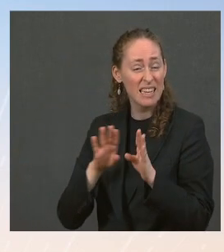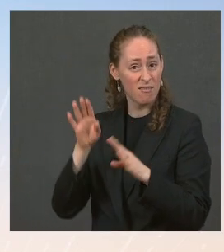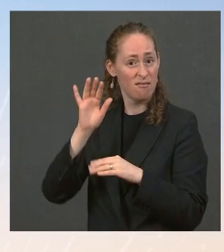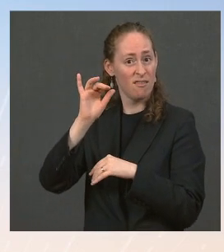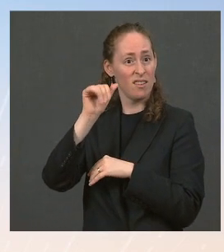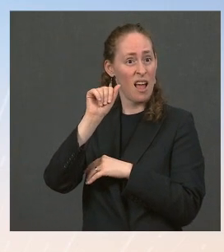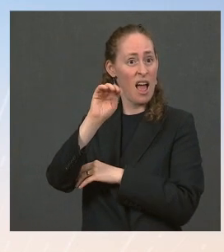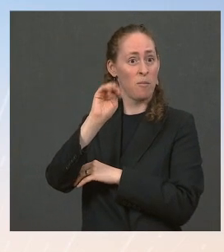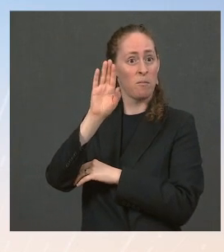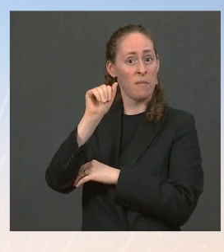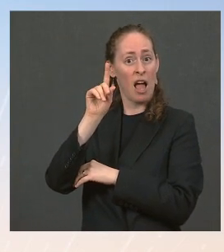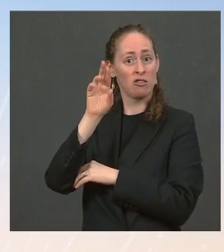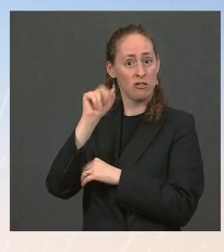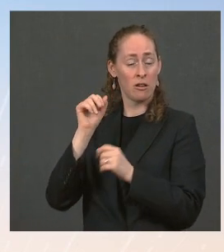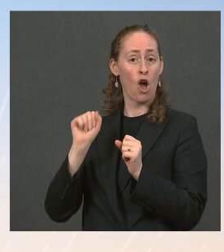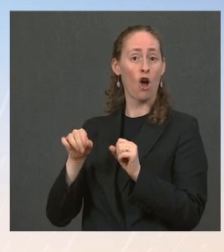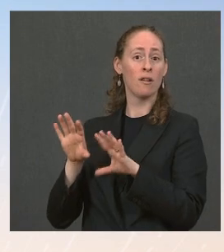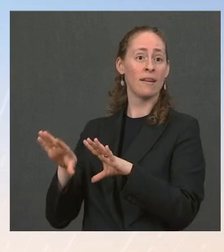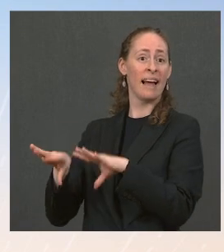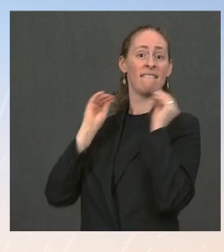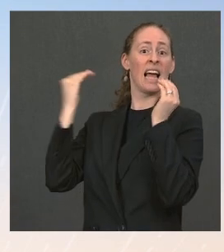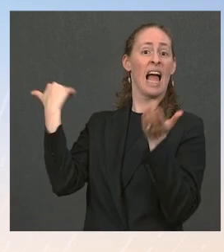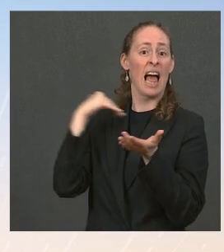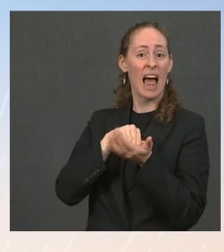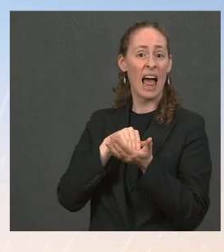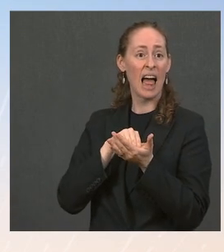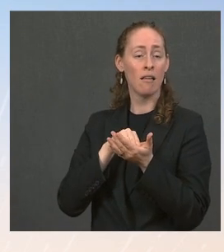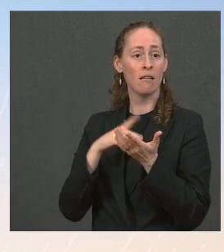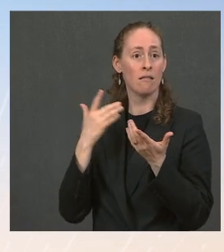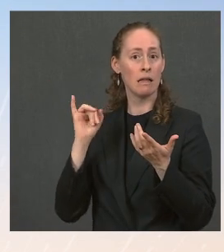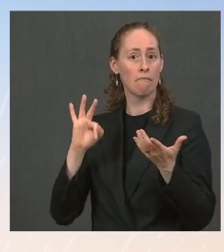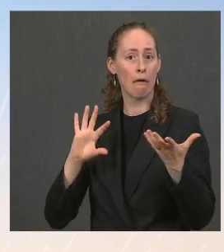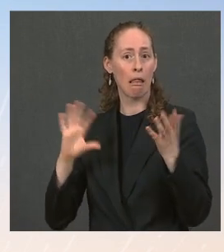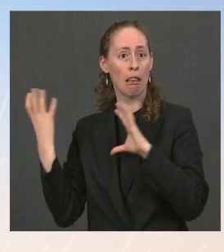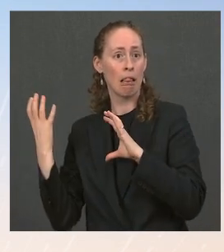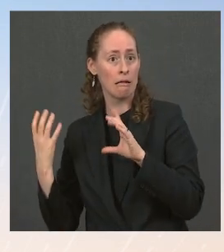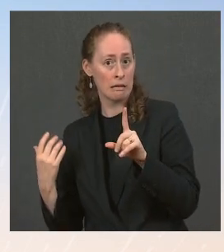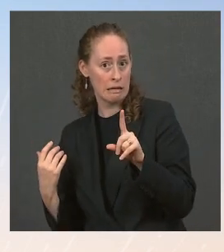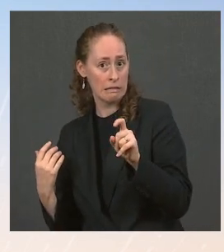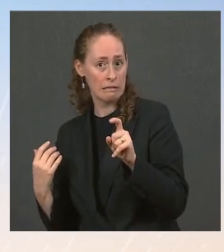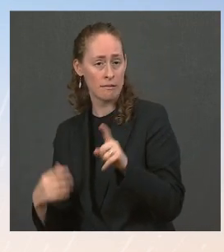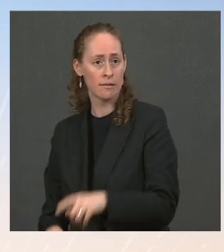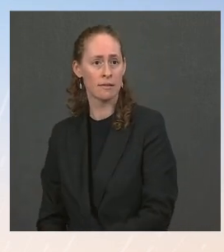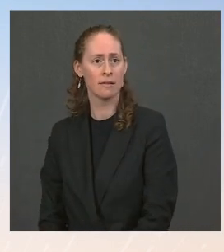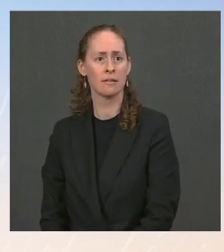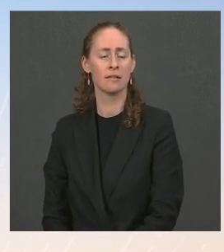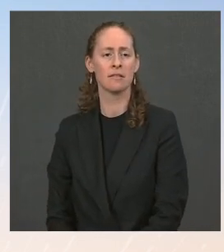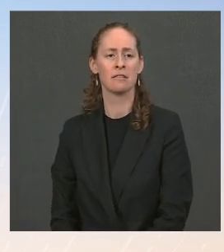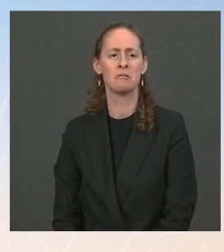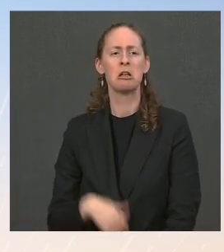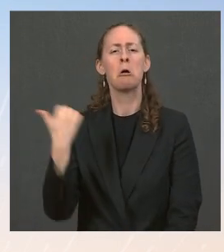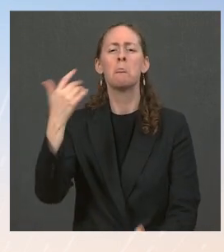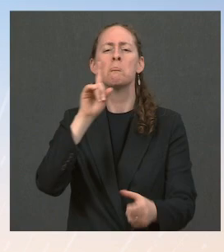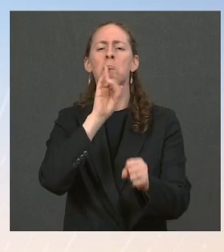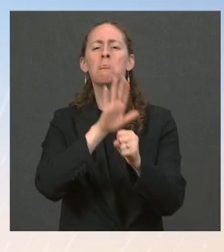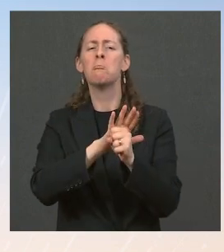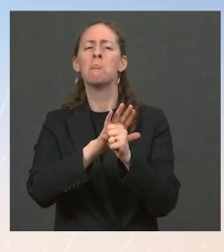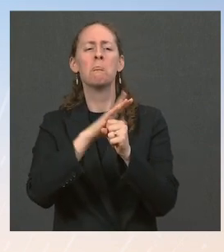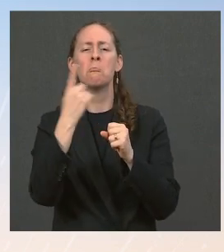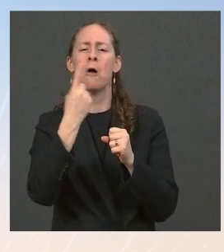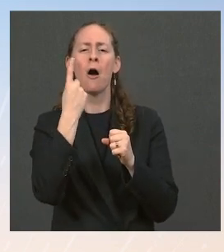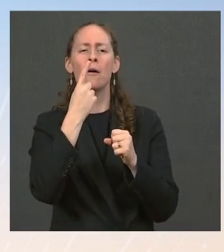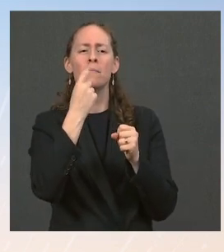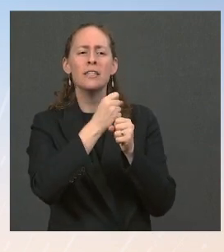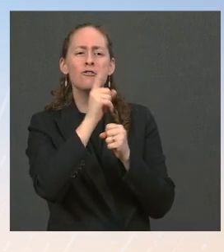yanked again if the next thing doesn't go right? I think he's committed to working together to ensure there